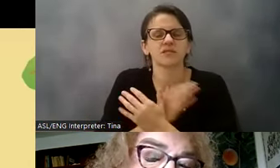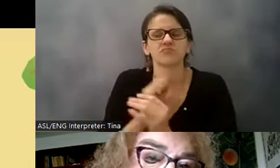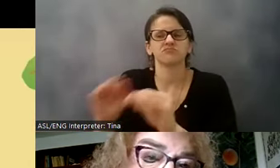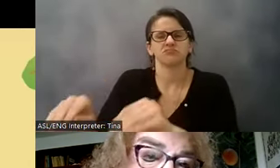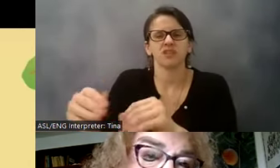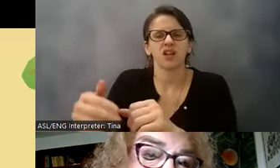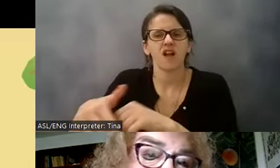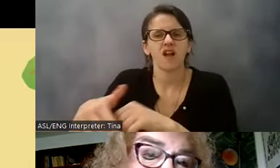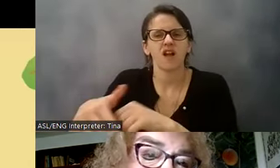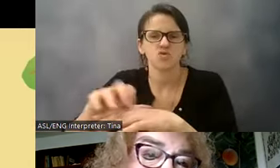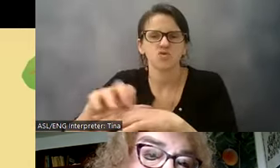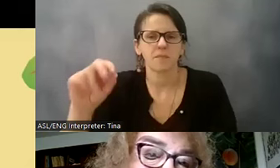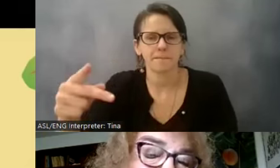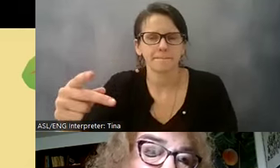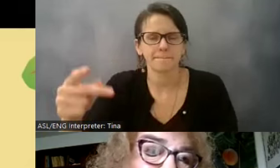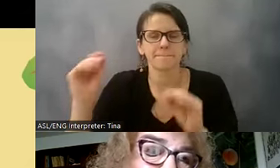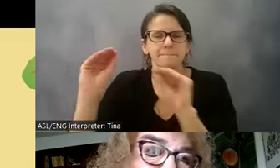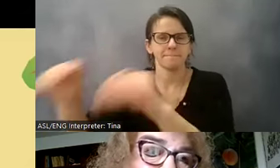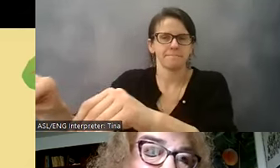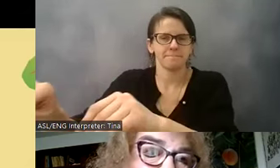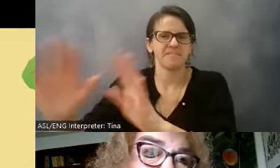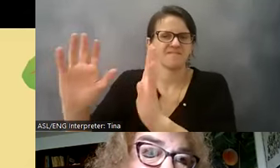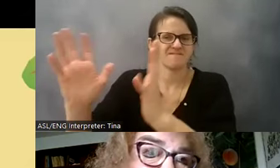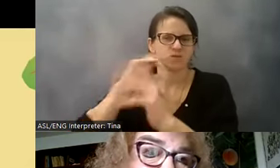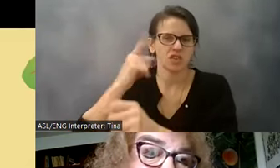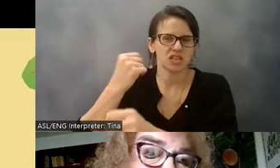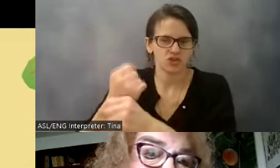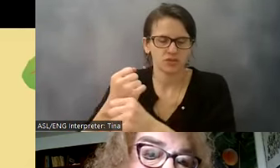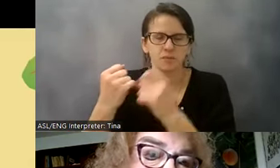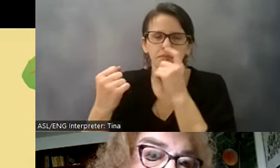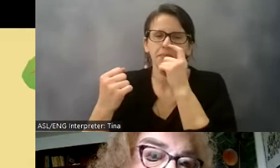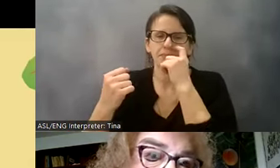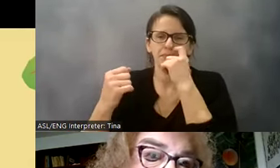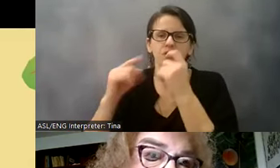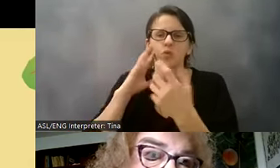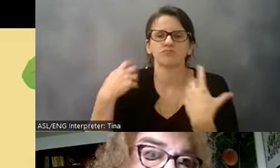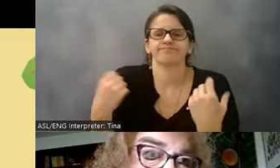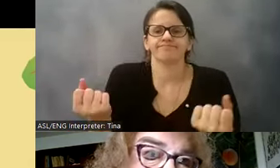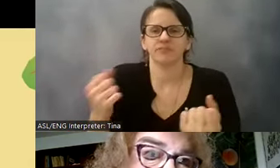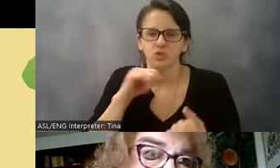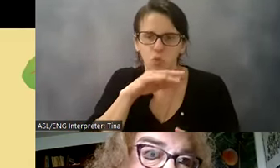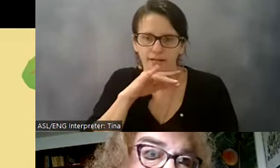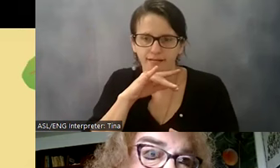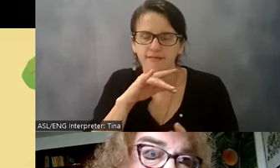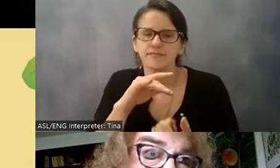It restores and revives your soil. Next slide, please.